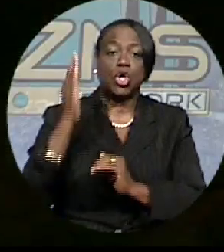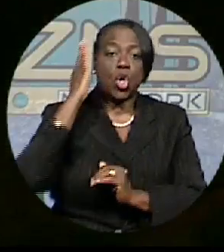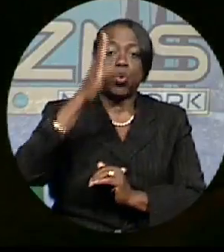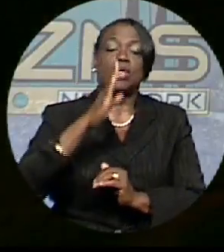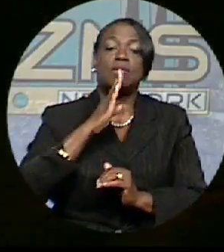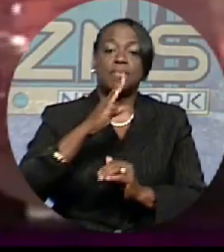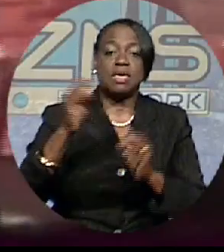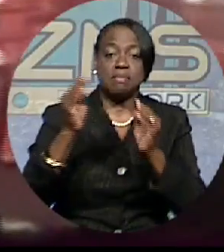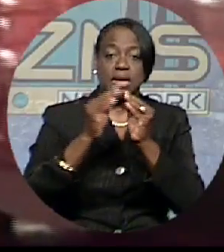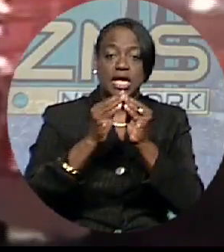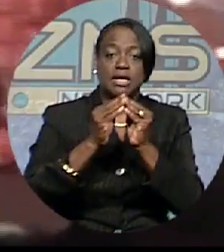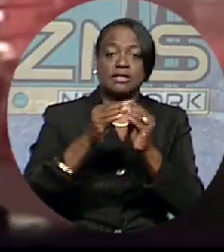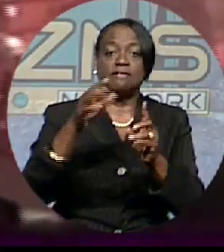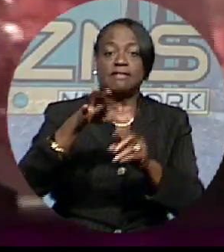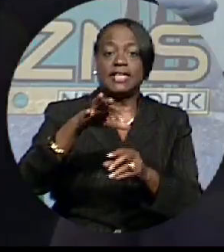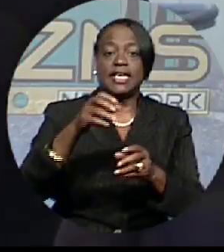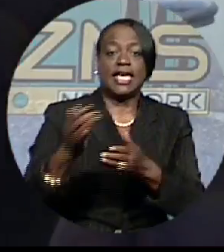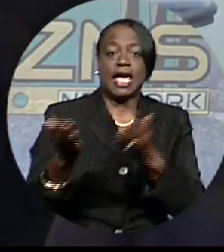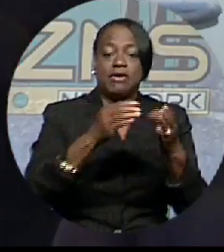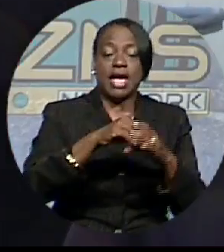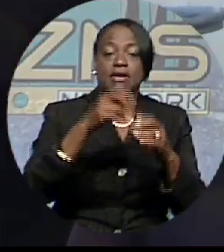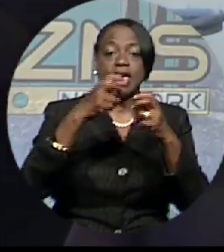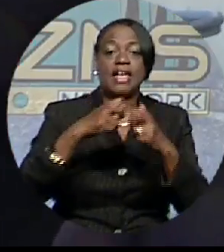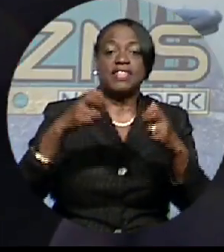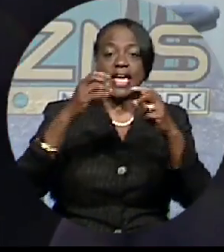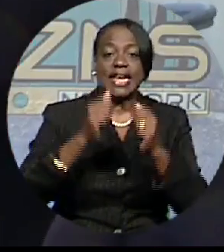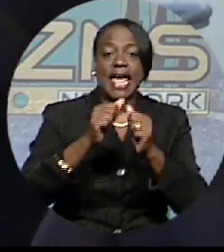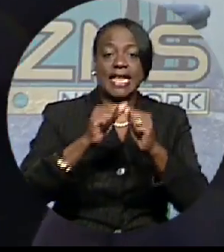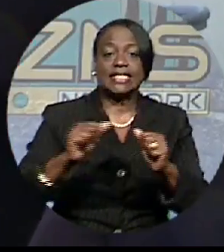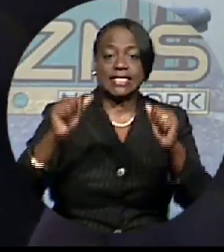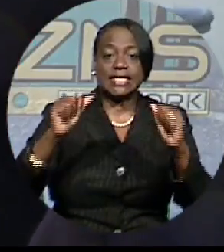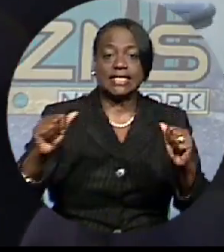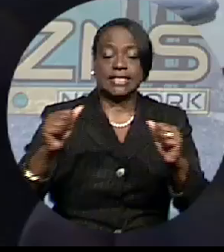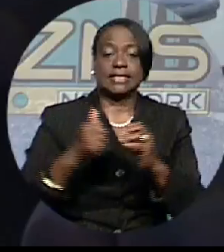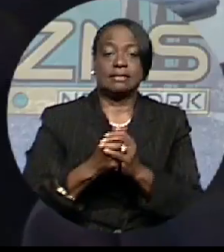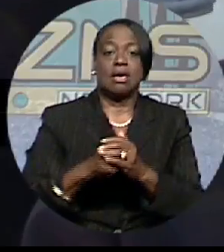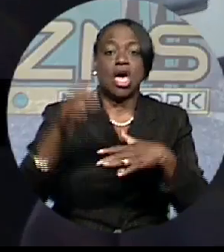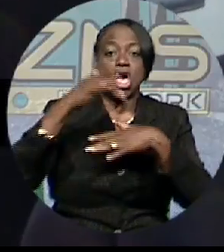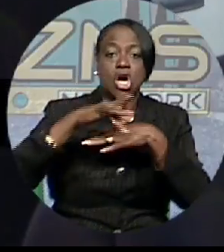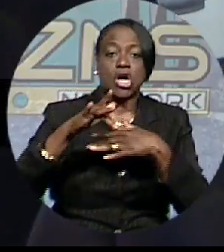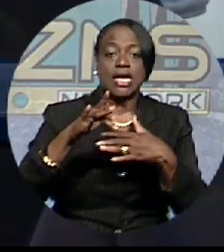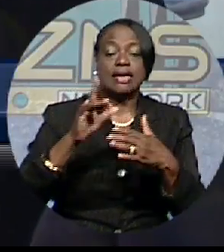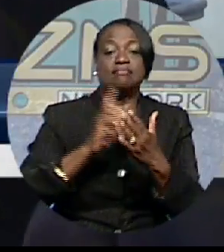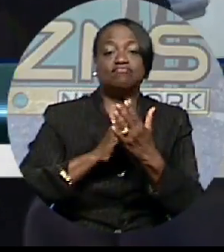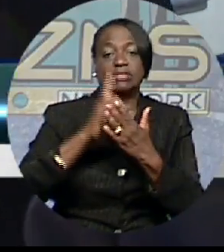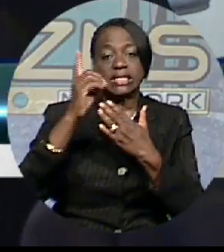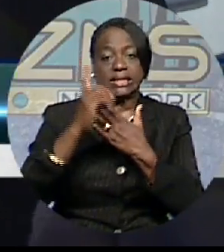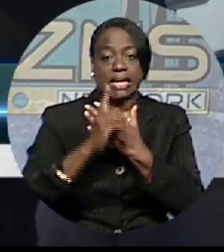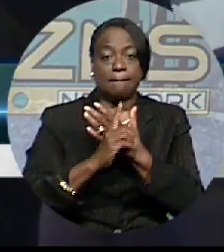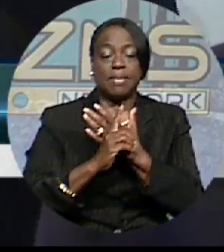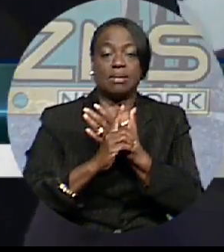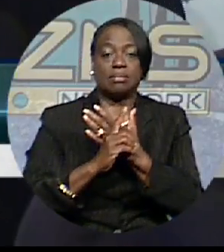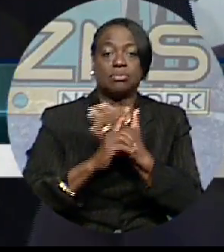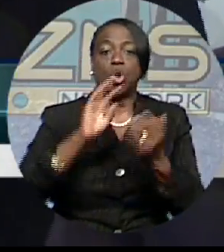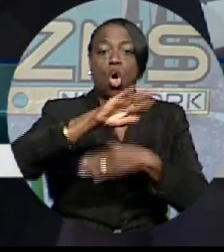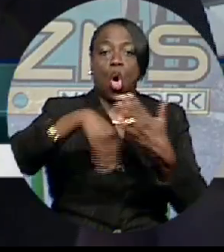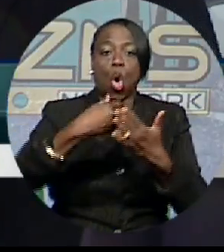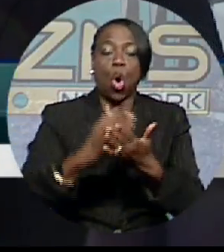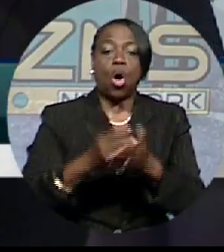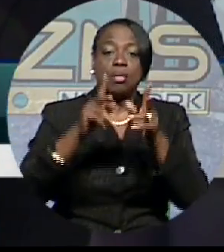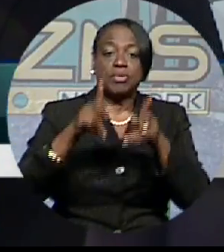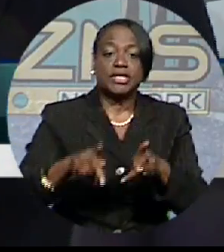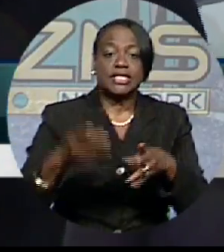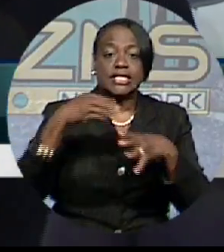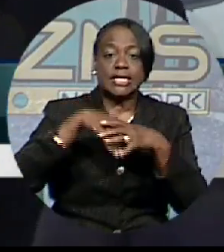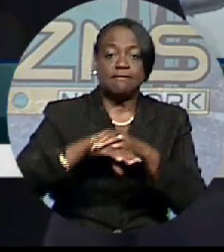analysis of those findings. Is that early December, around early December, all parties who are